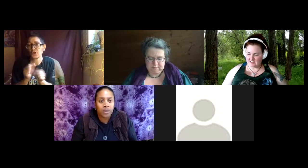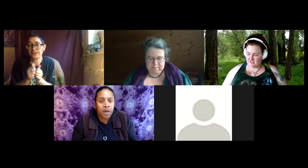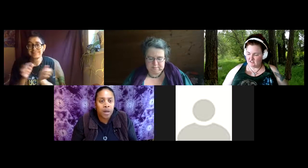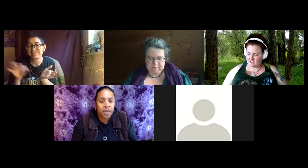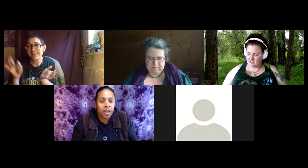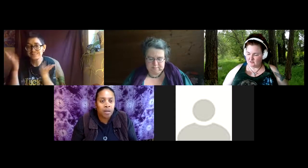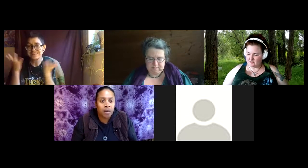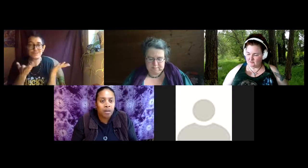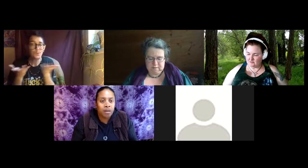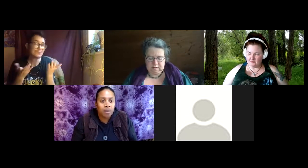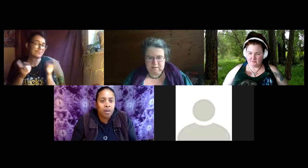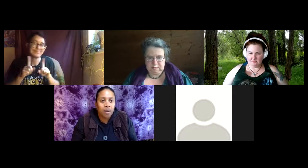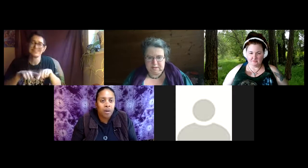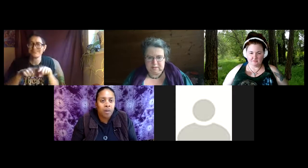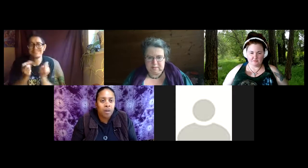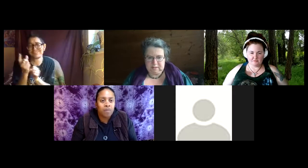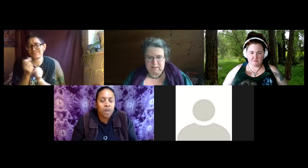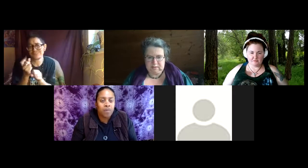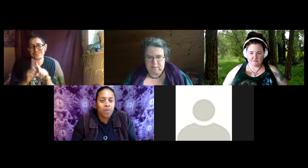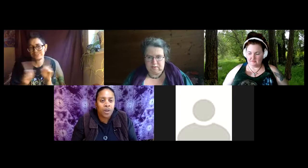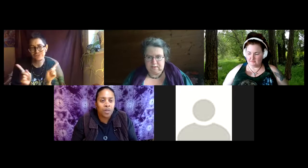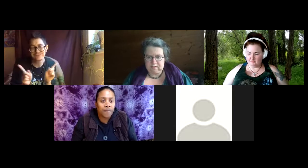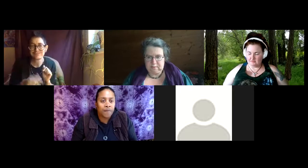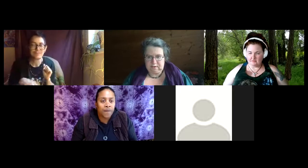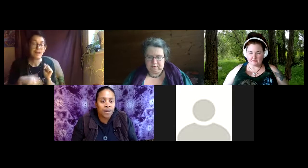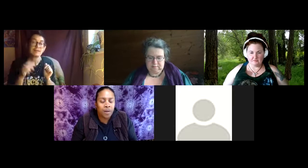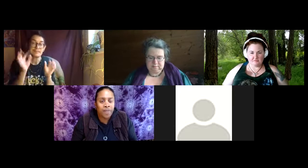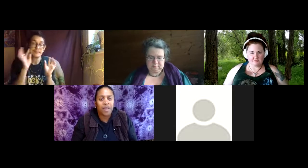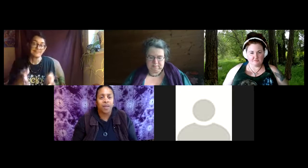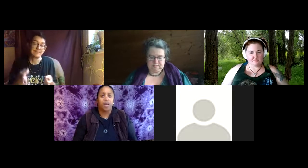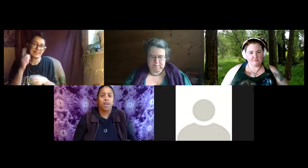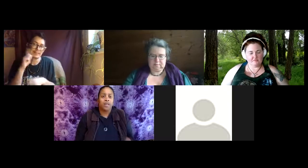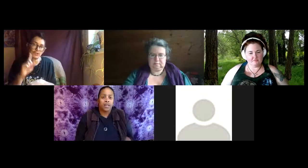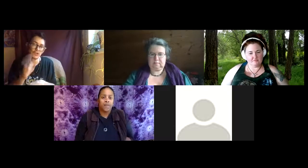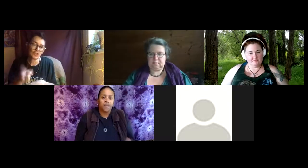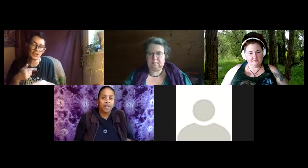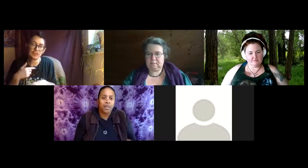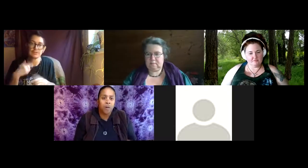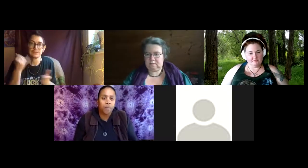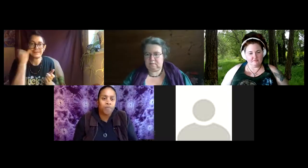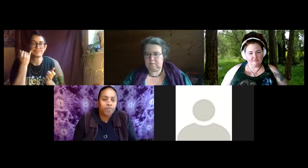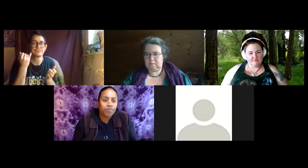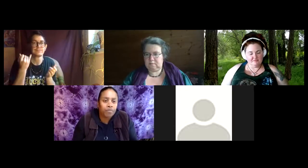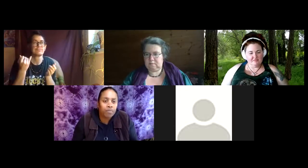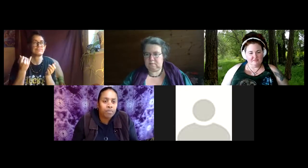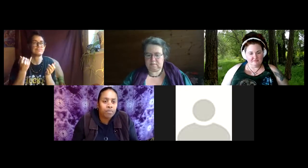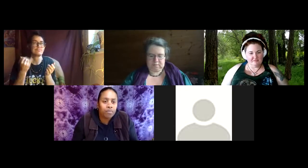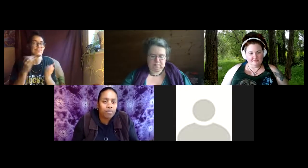little small thing, you know, and working with the fairies. So every year does look different, and so,